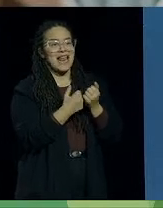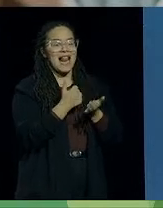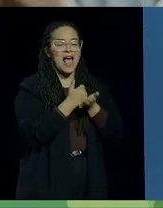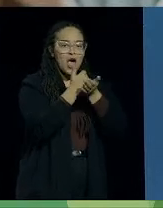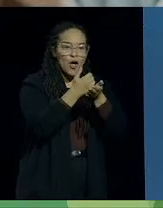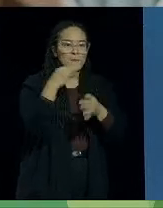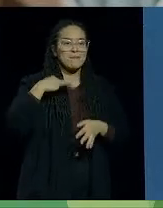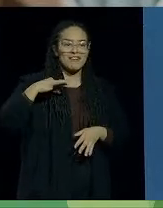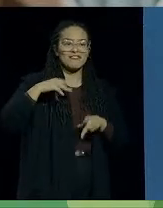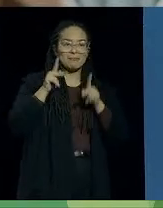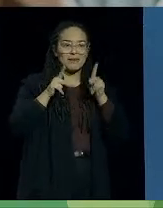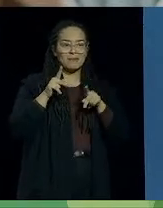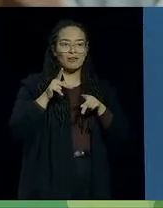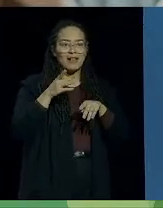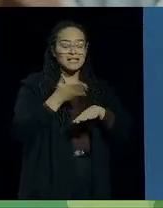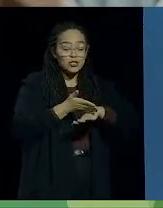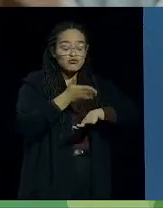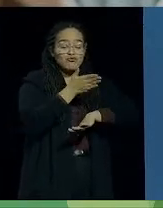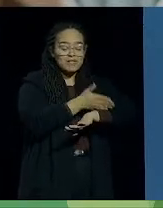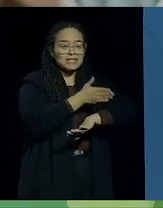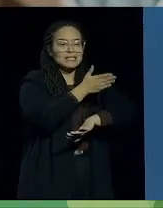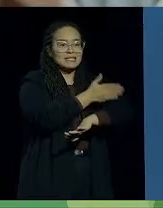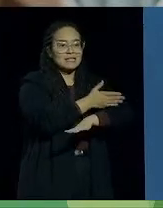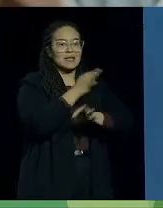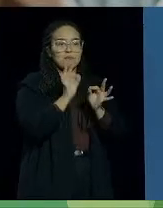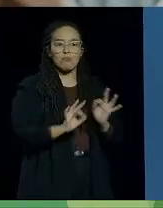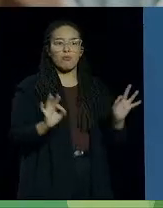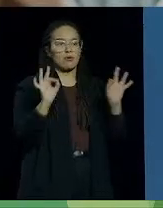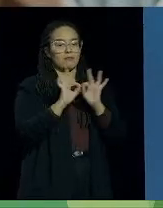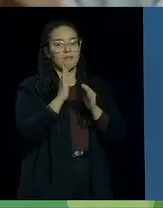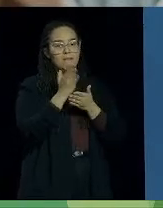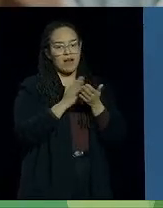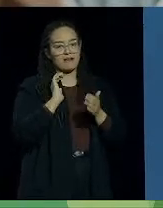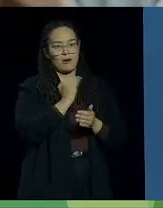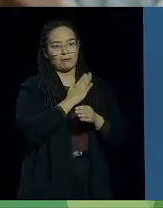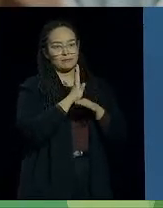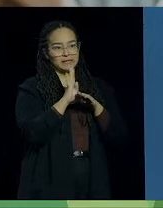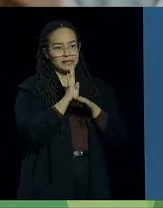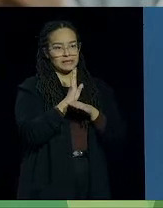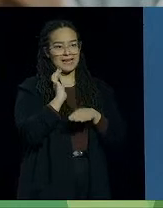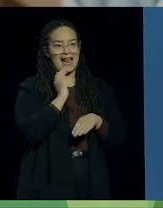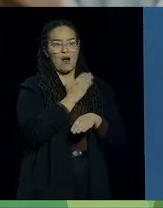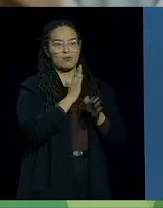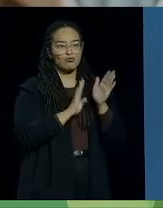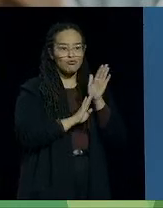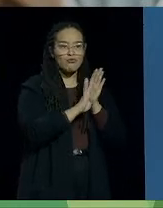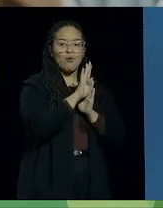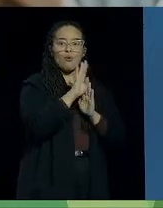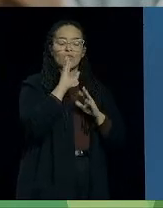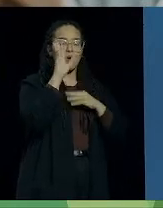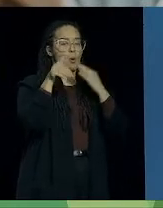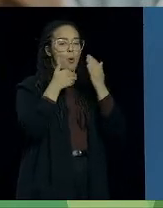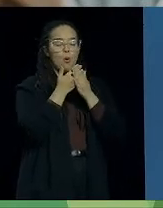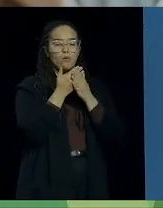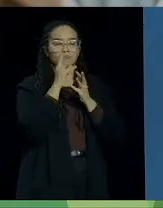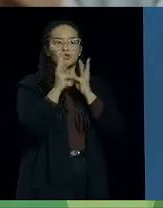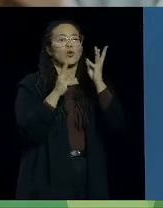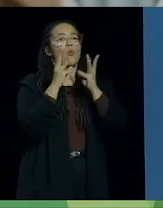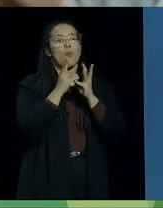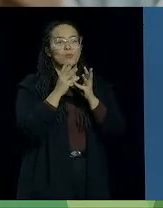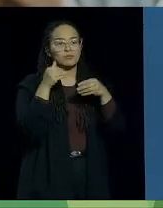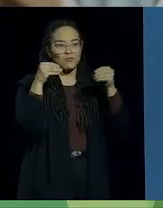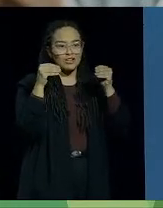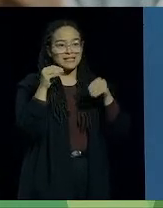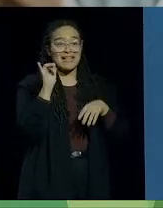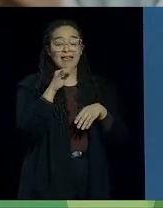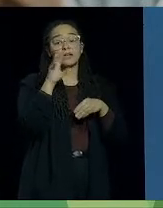And they're an increasingly fundamental part of our portfolio and thus our growth efforts in all our global markets. That,